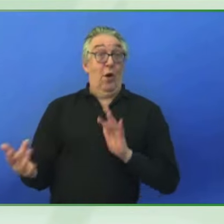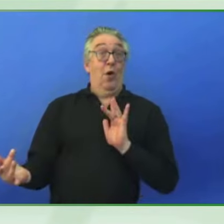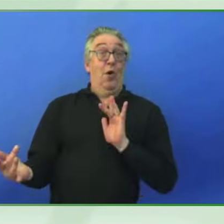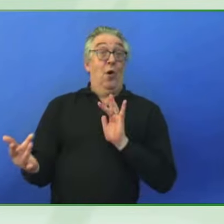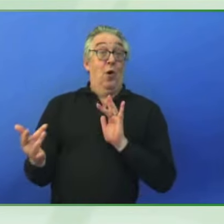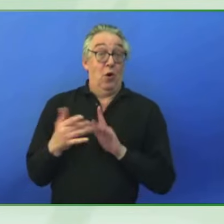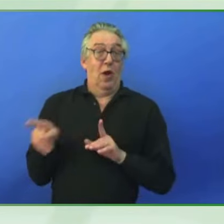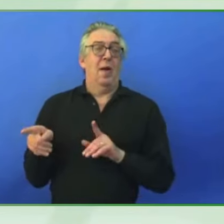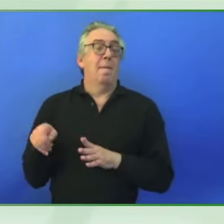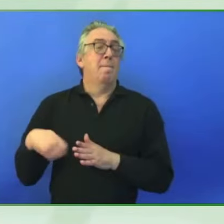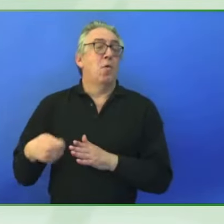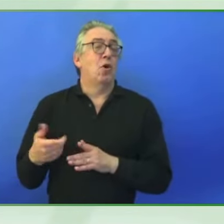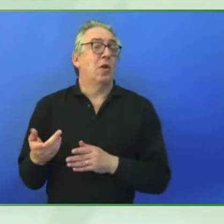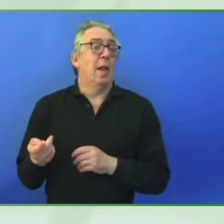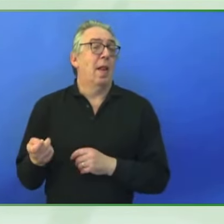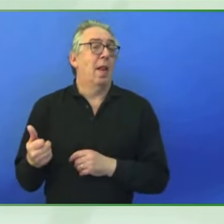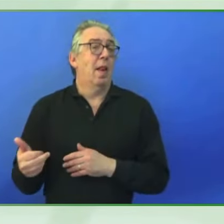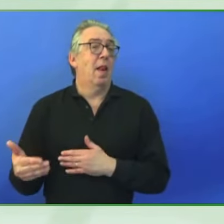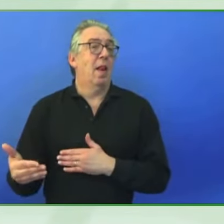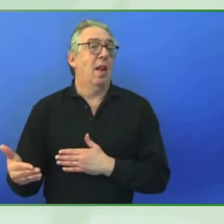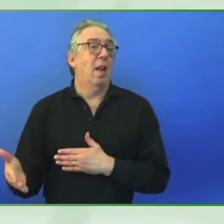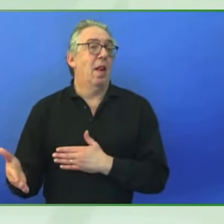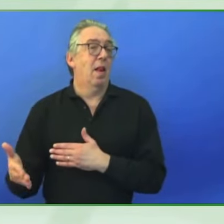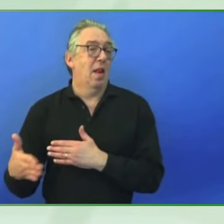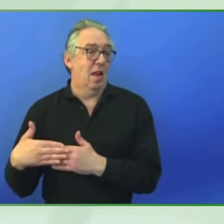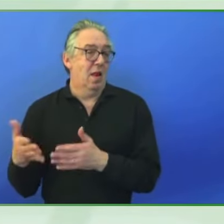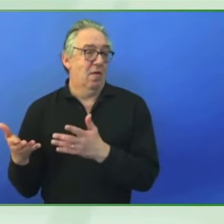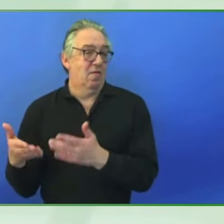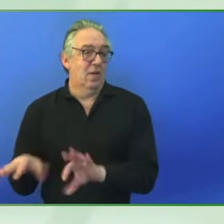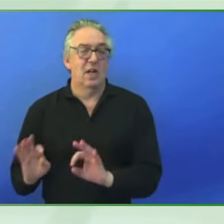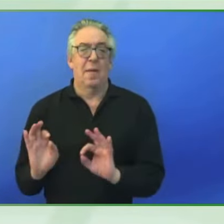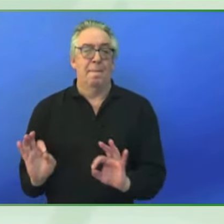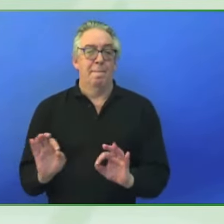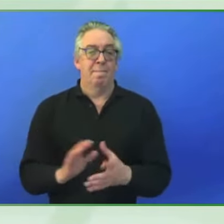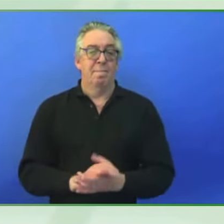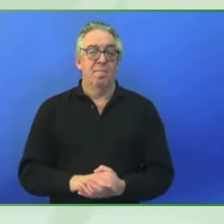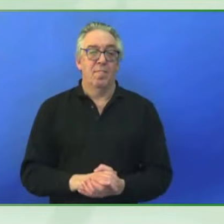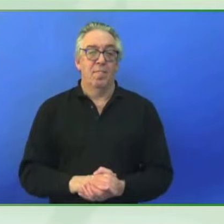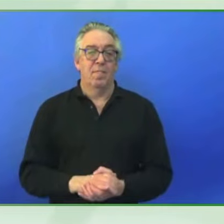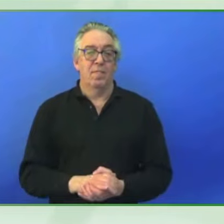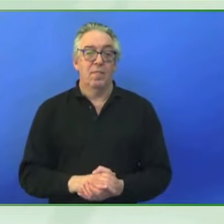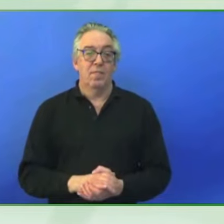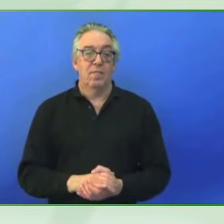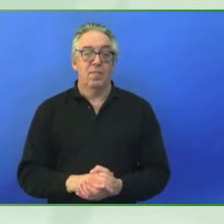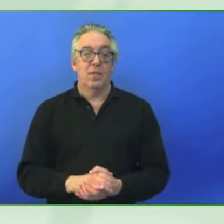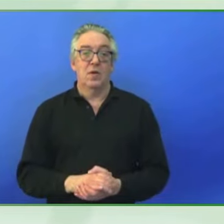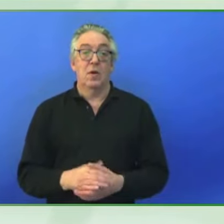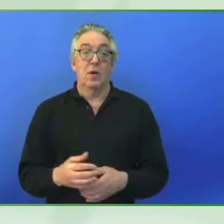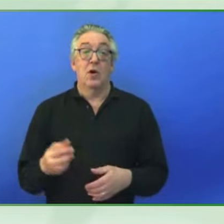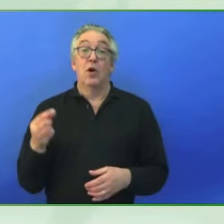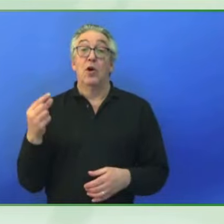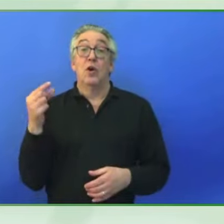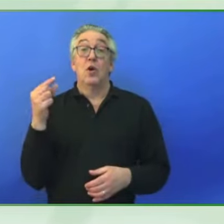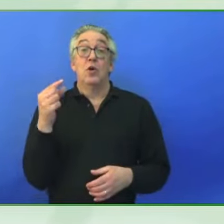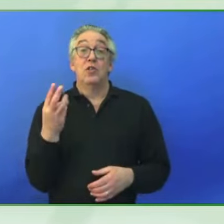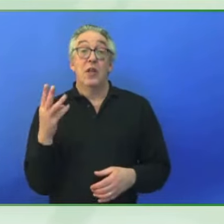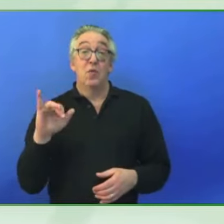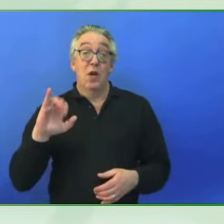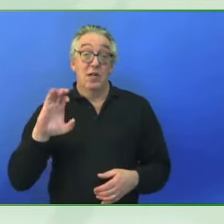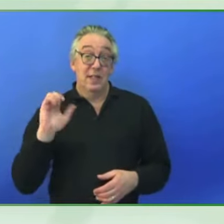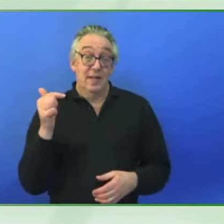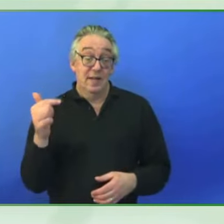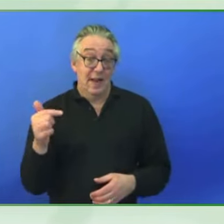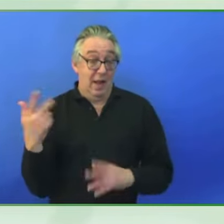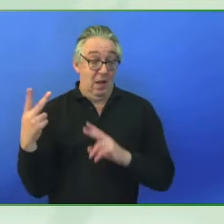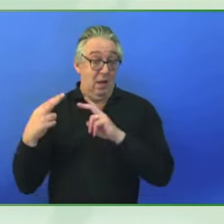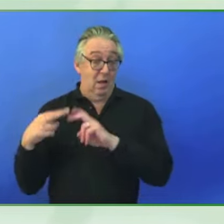It's not advancing. Oh, fantastic. Thank you. And so G3ICT, through the discovery phase, identified